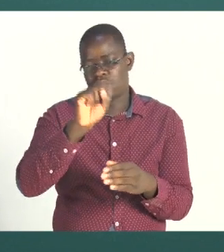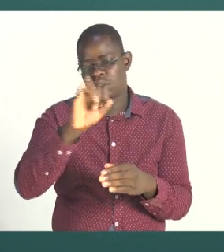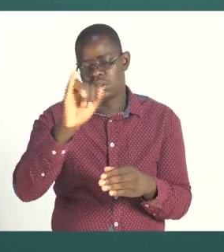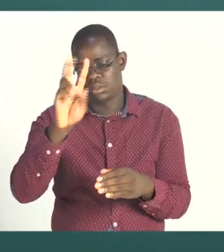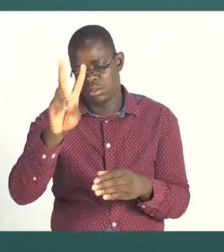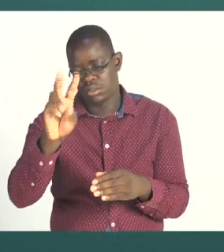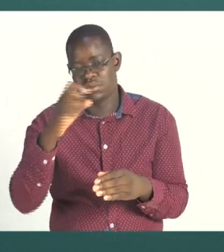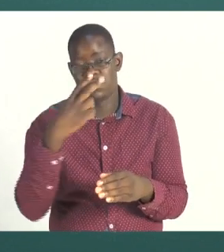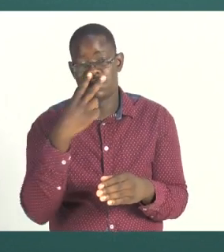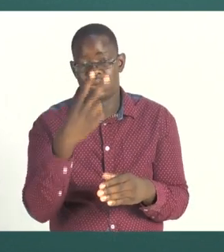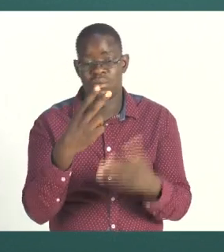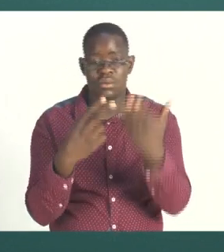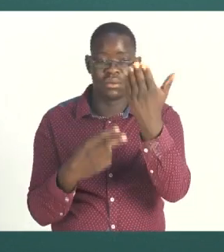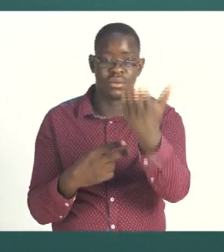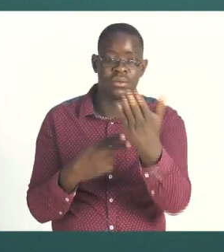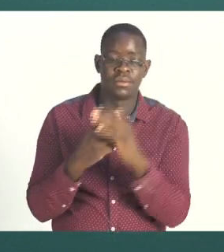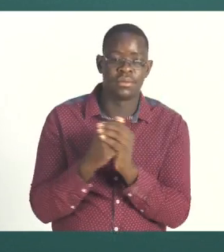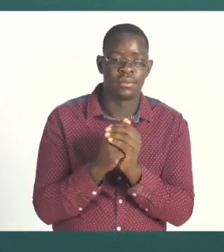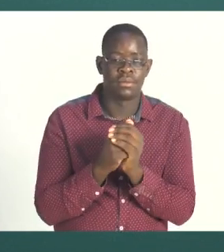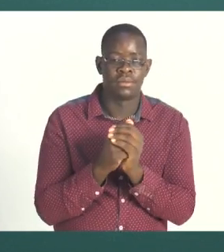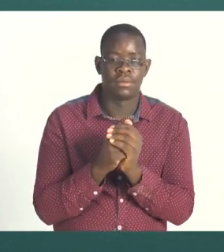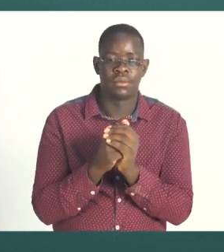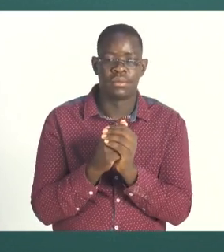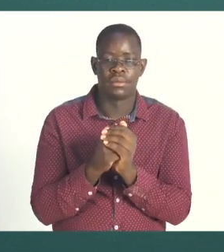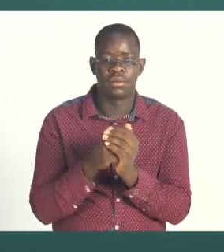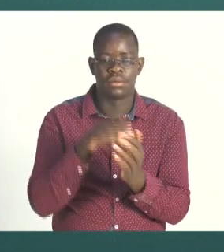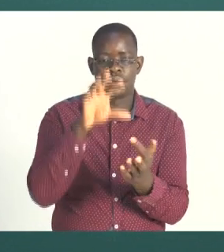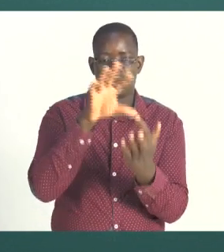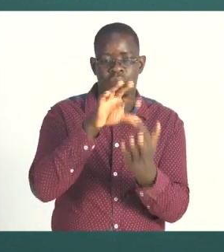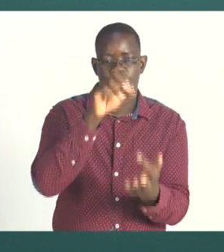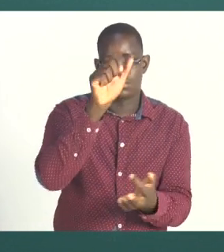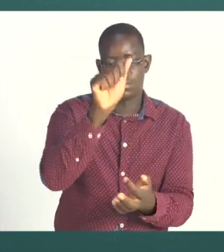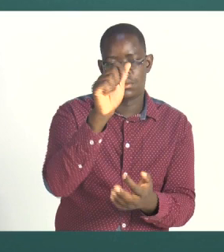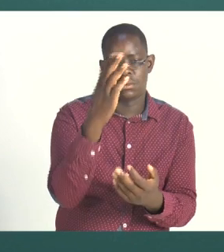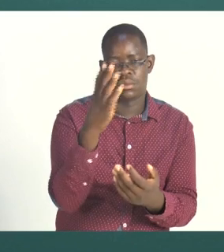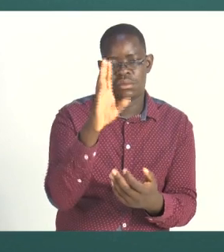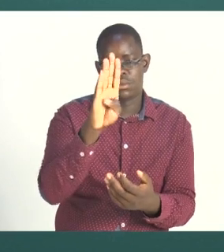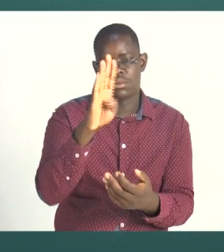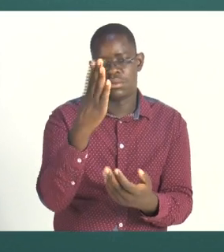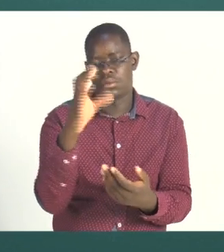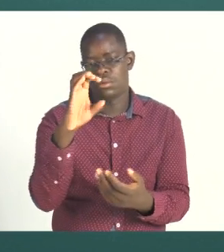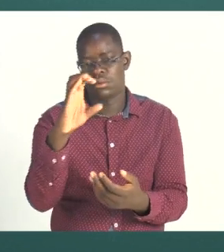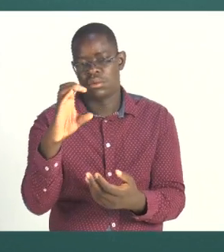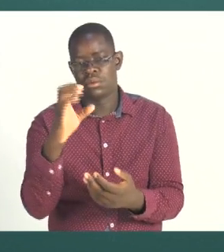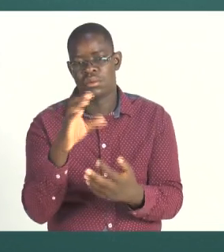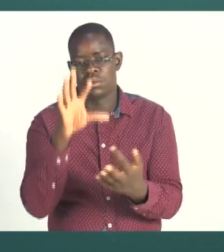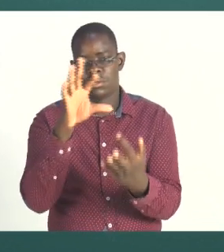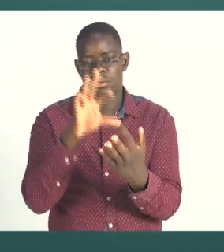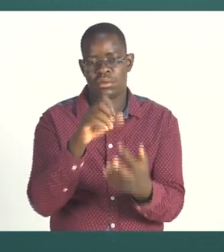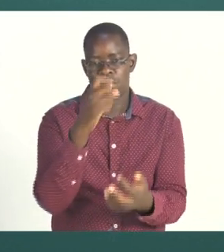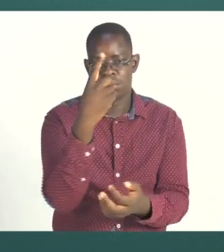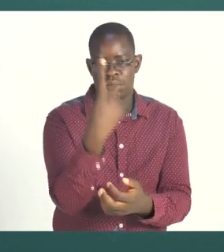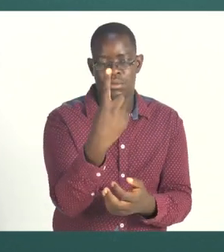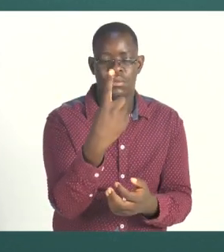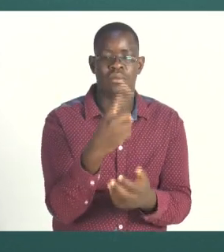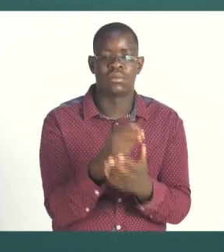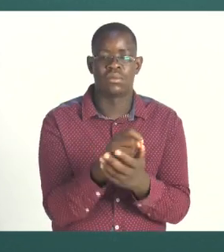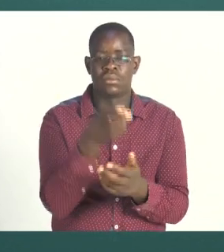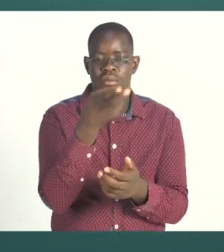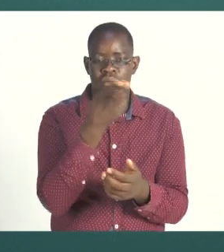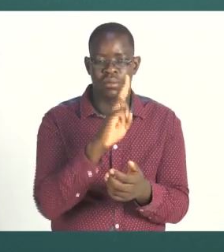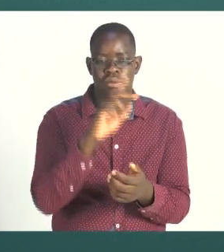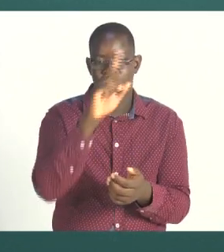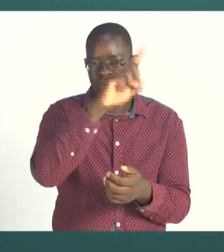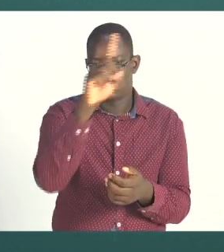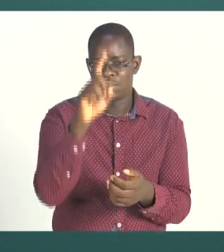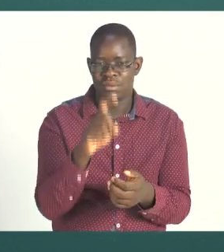see on the screen. Then choose the option A, B or C. Select only one for answer to